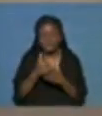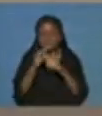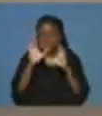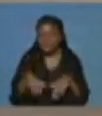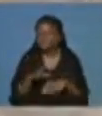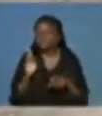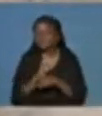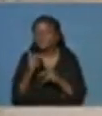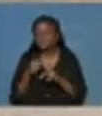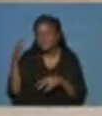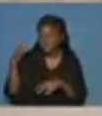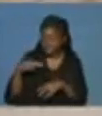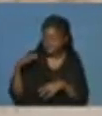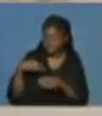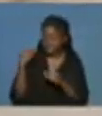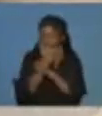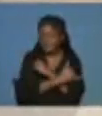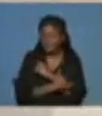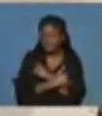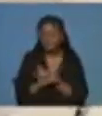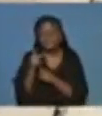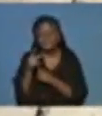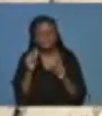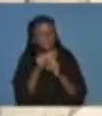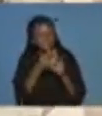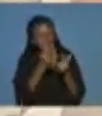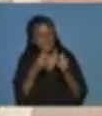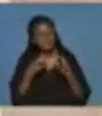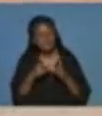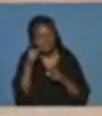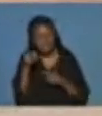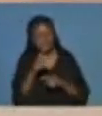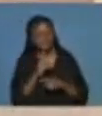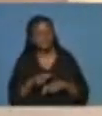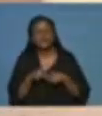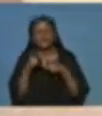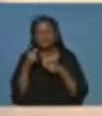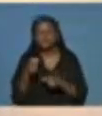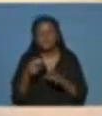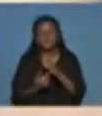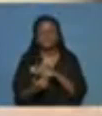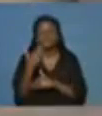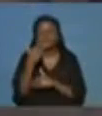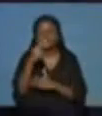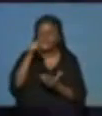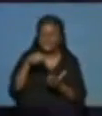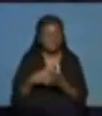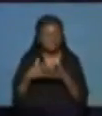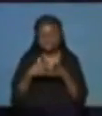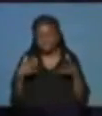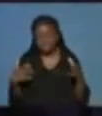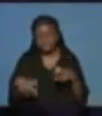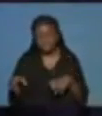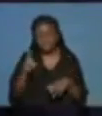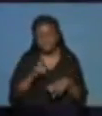comments coming during his contribution to the mid-year budget debate in the House of Assembly this morning. This dramatic